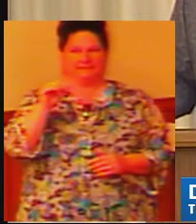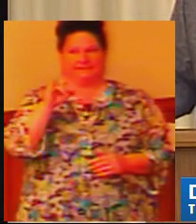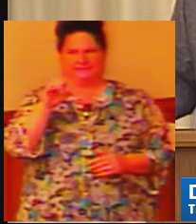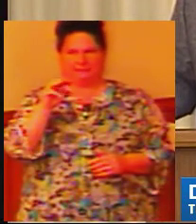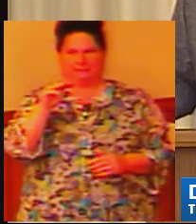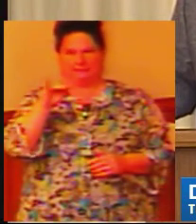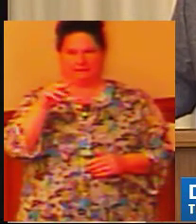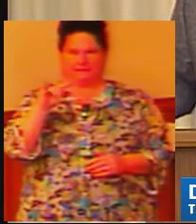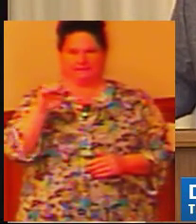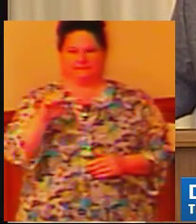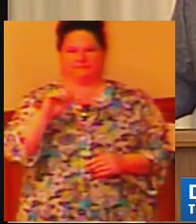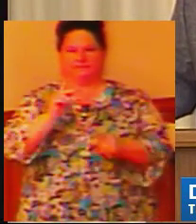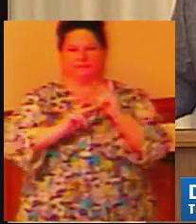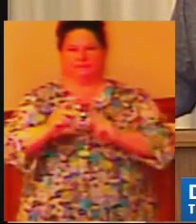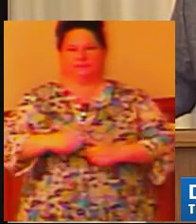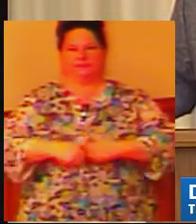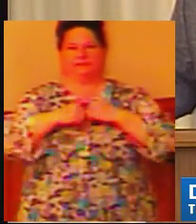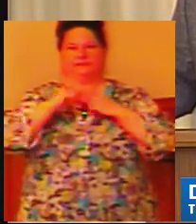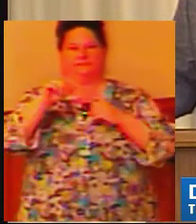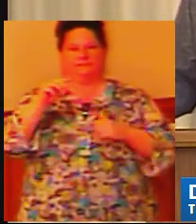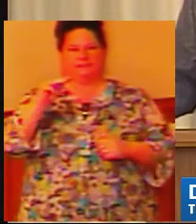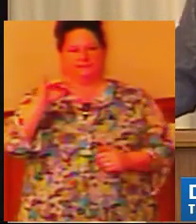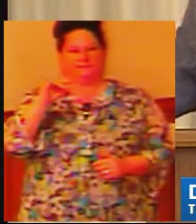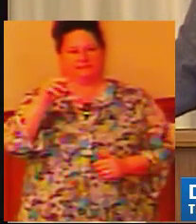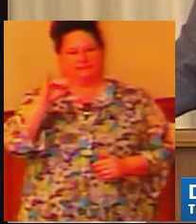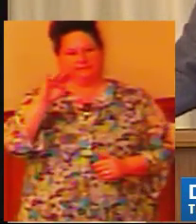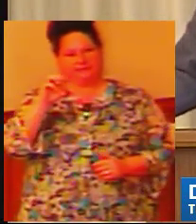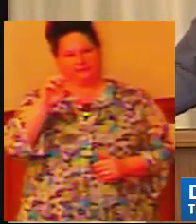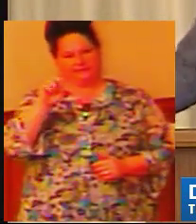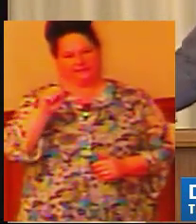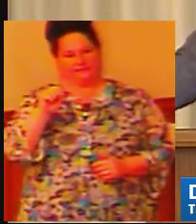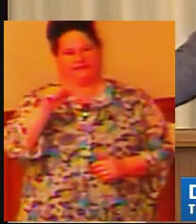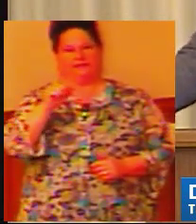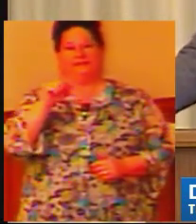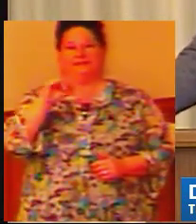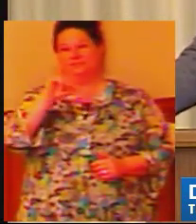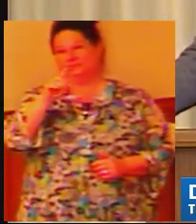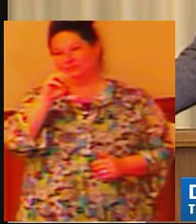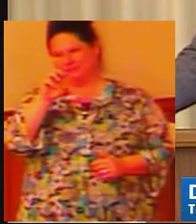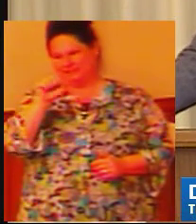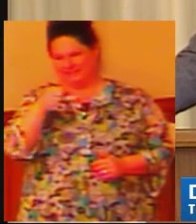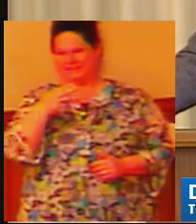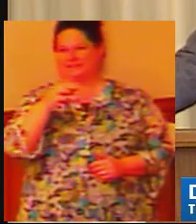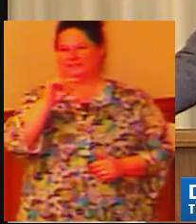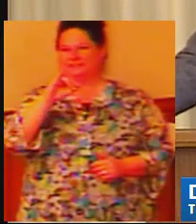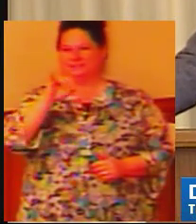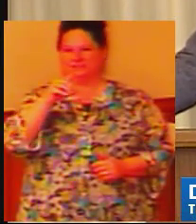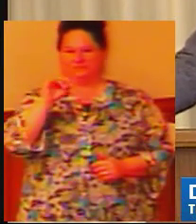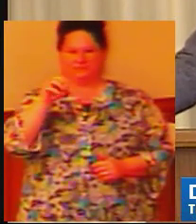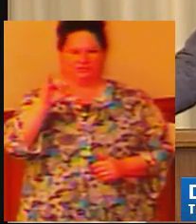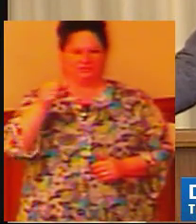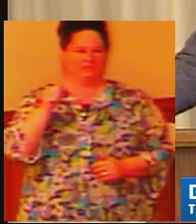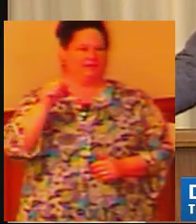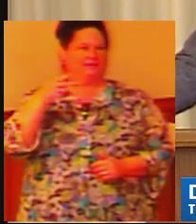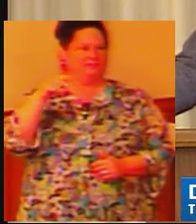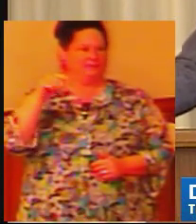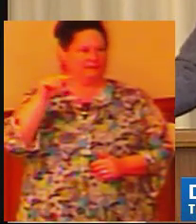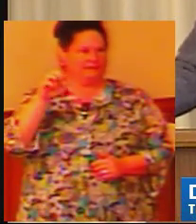in Mesopotamia and in Judea, and Cappadocia, in Pontus, in